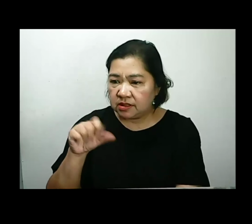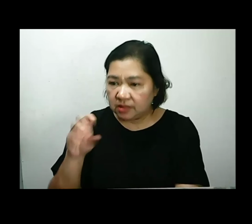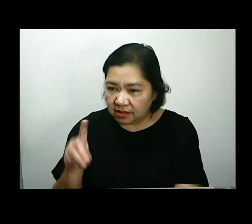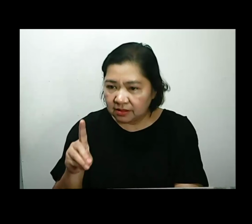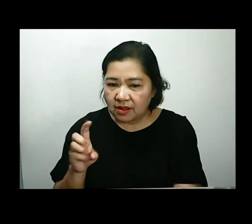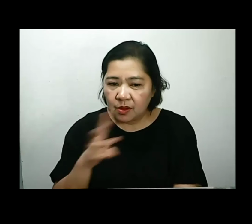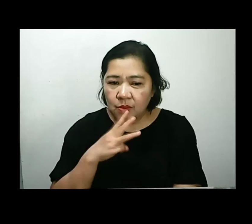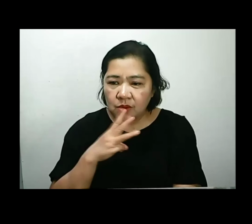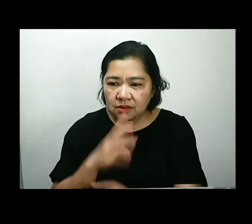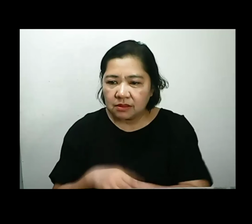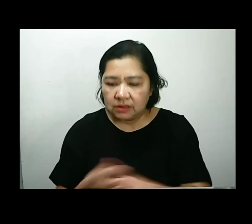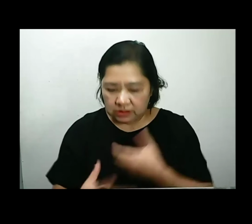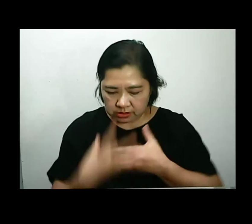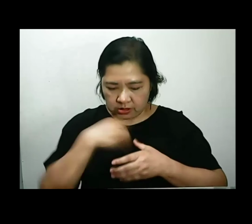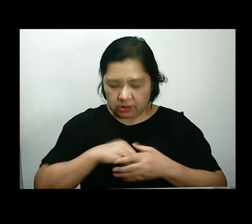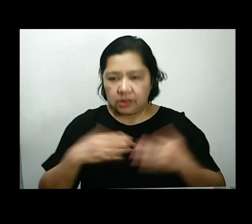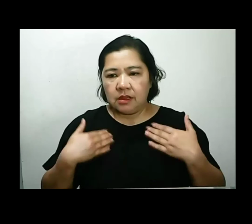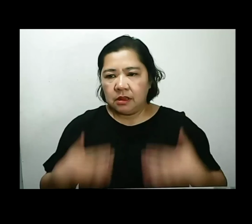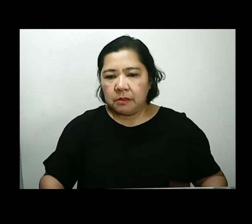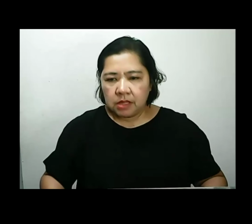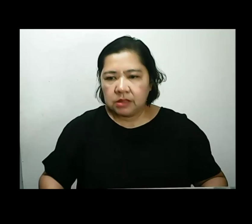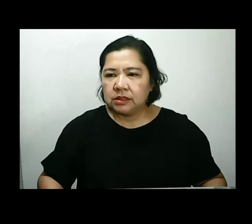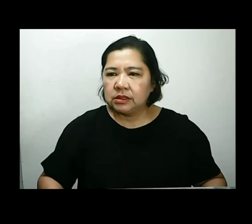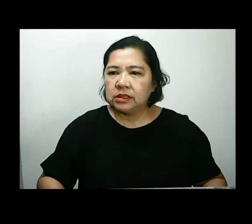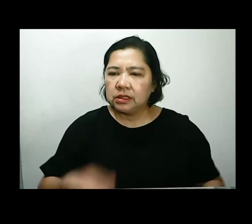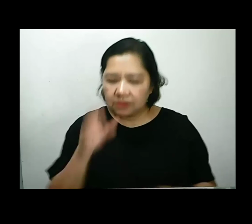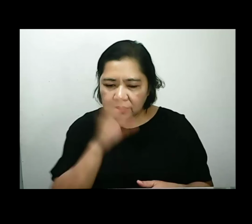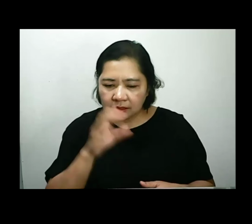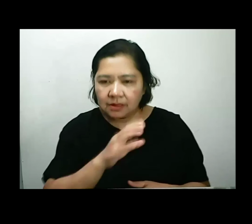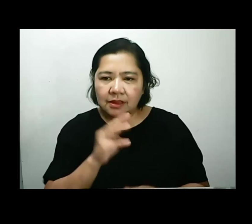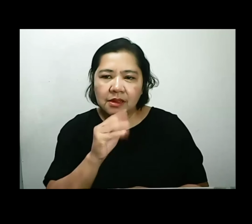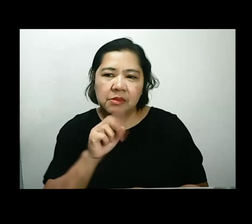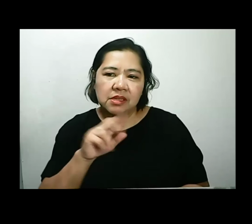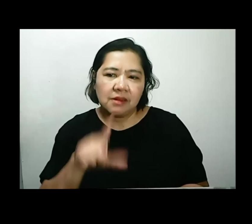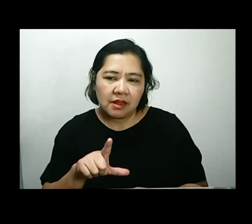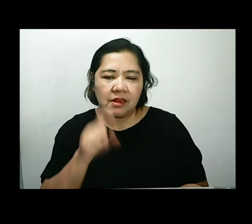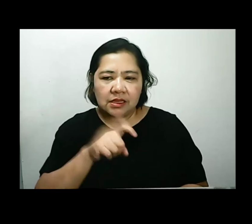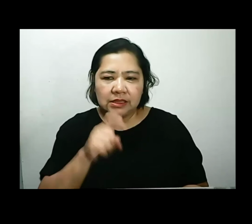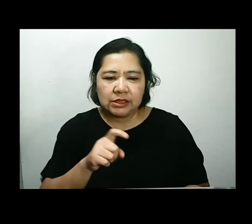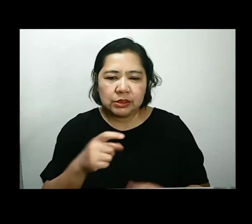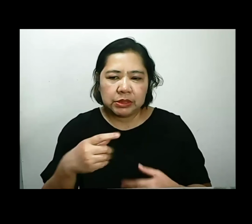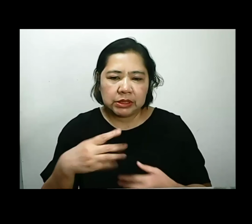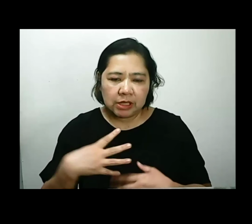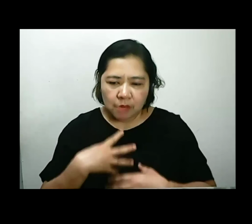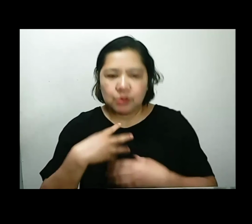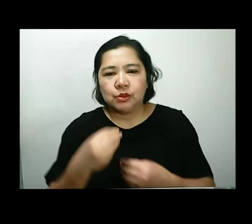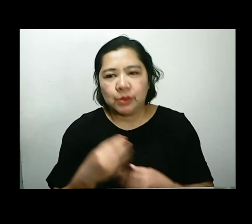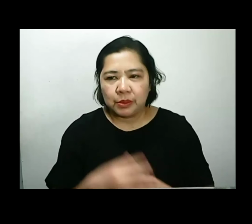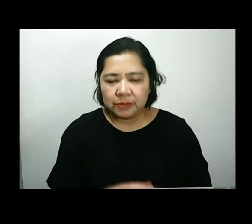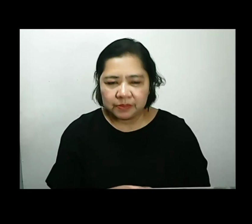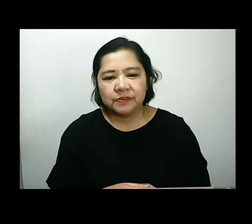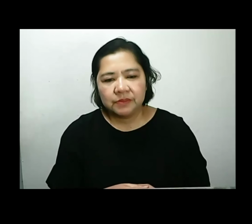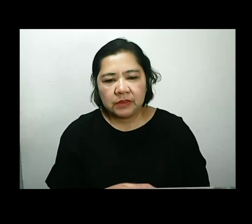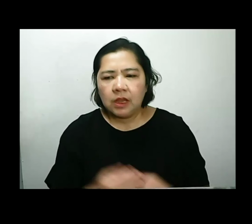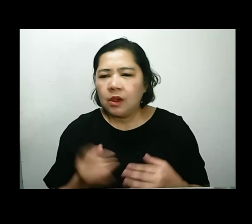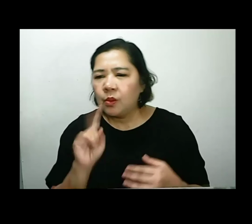the minerals that it needs to be absorbed. And for me, I'm thinking, oh my God, you know, what I'm basically saying is